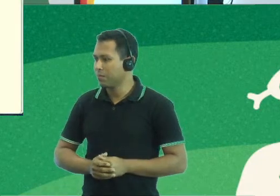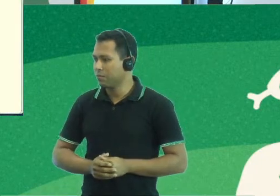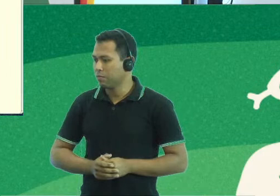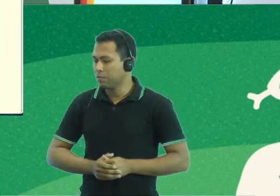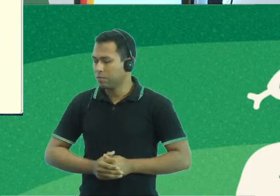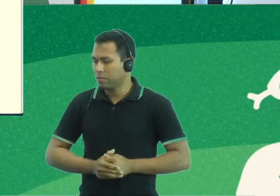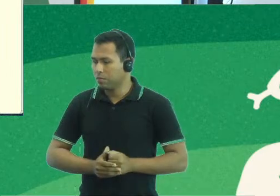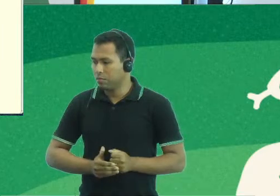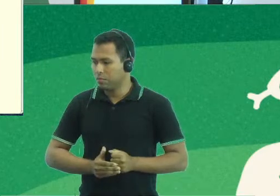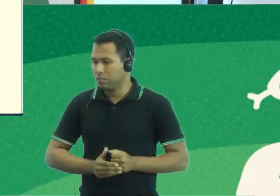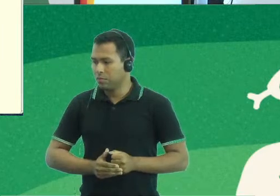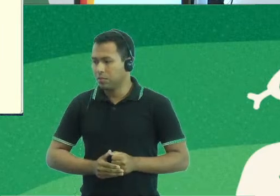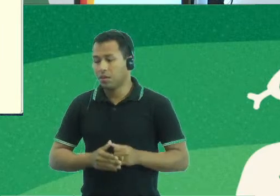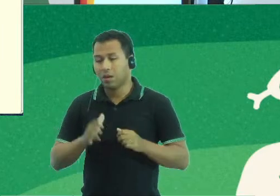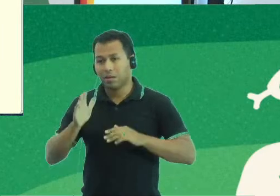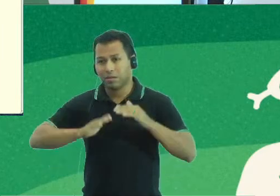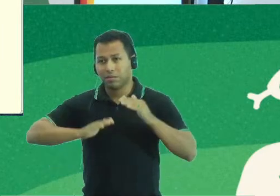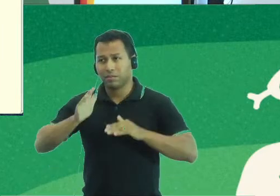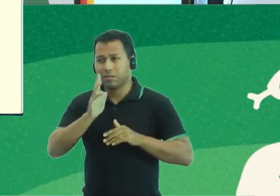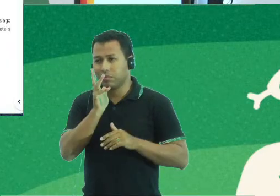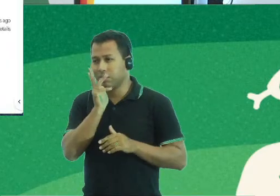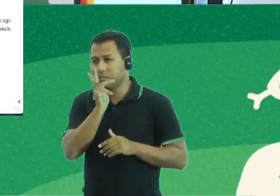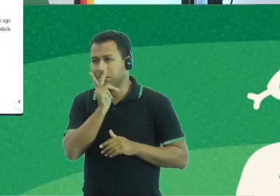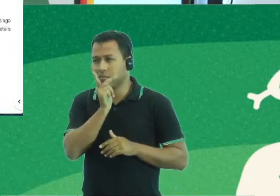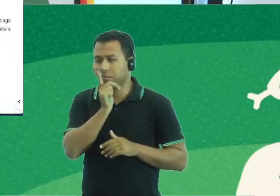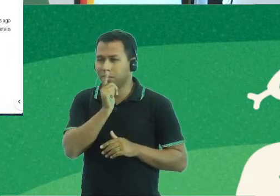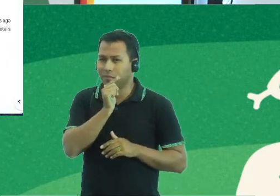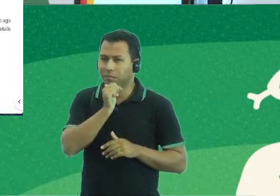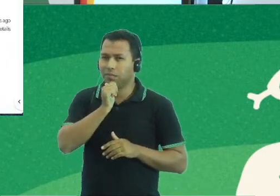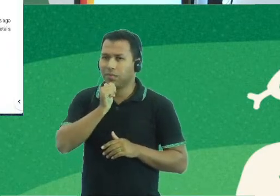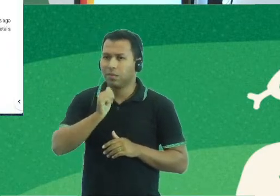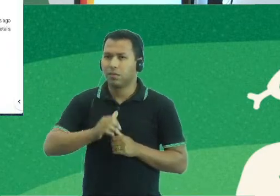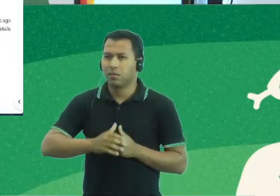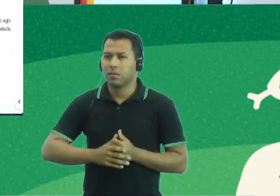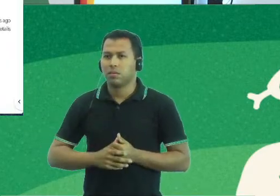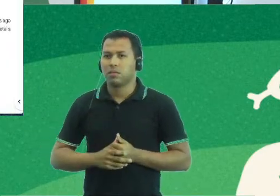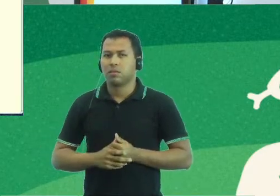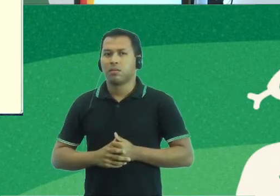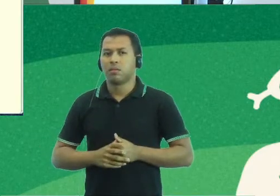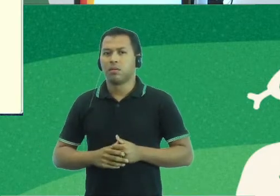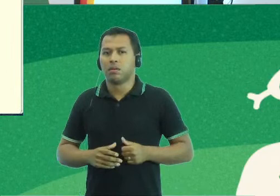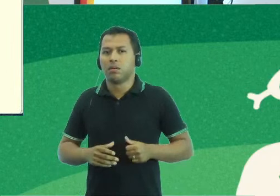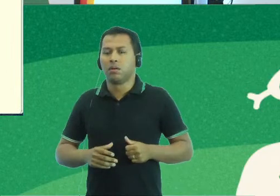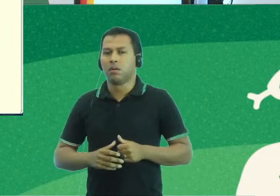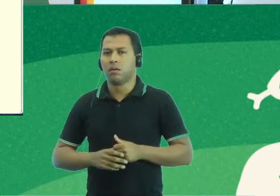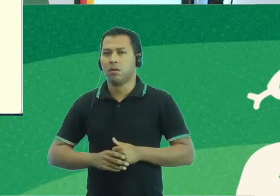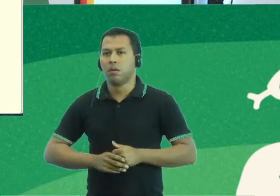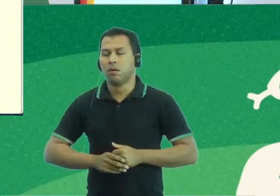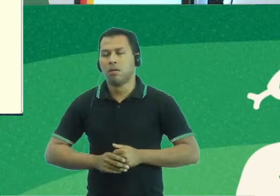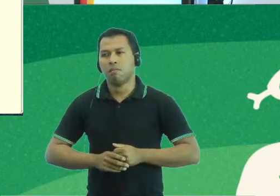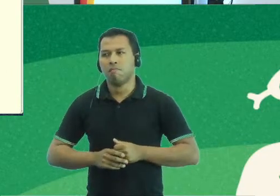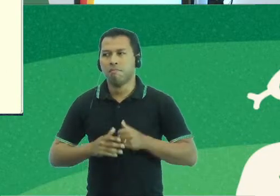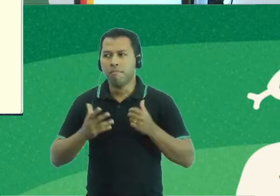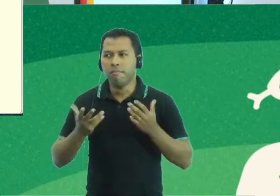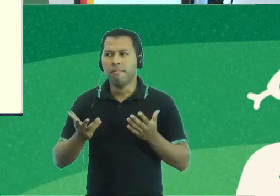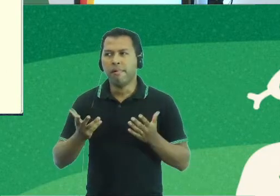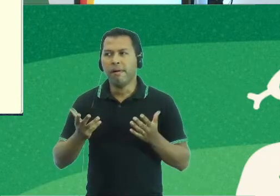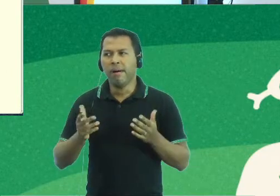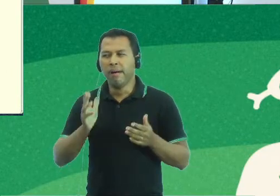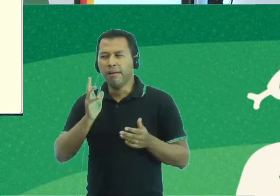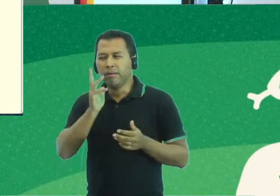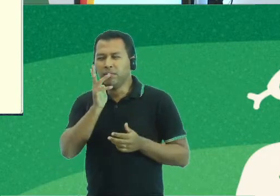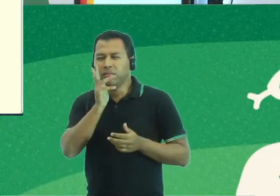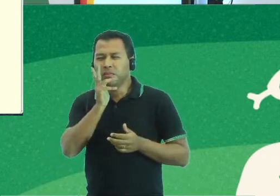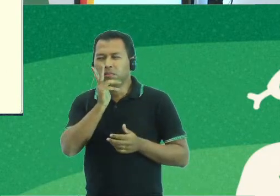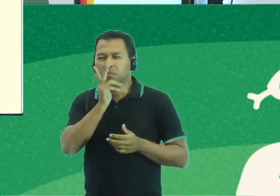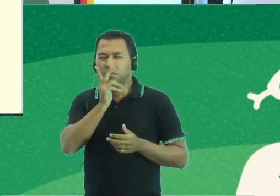through. So as I just sent mine, yeah, so the message just sent. It takes like a couple seconds. It could take up to like 20 or